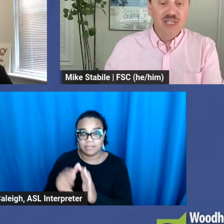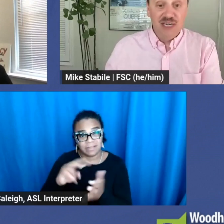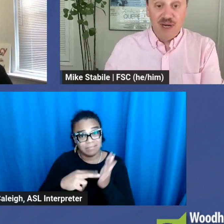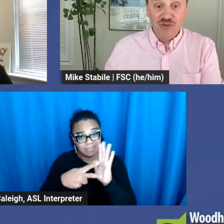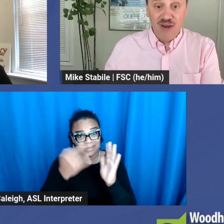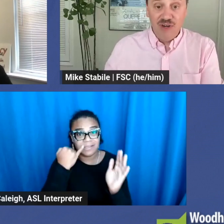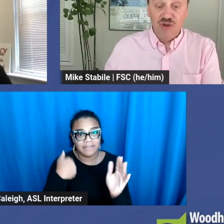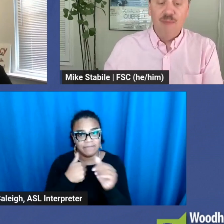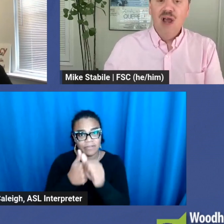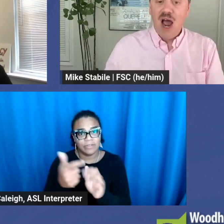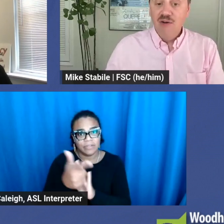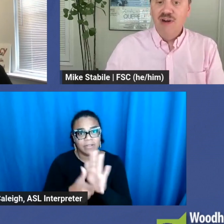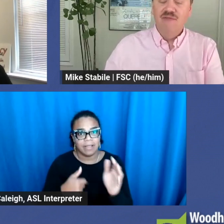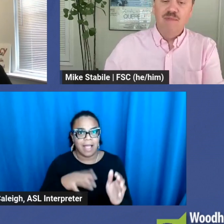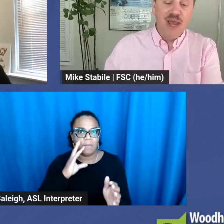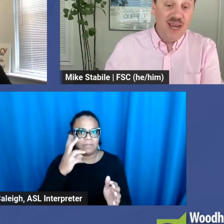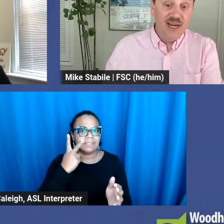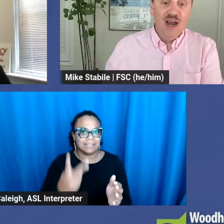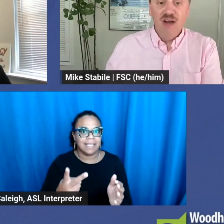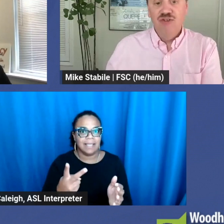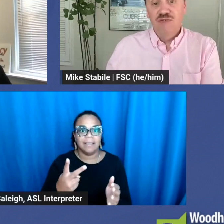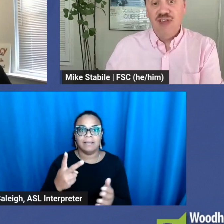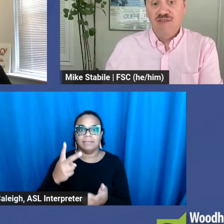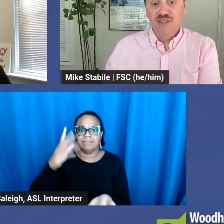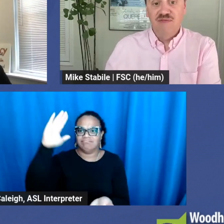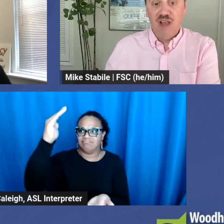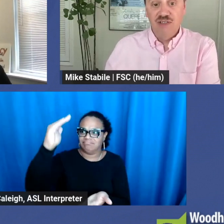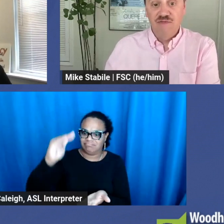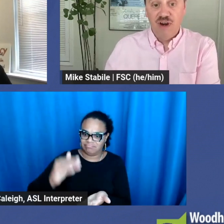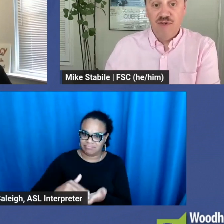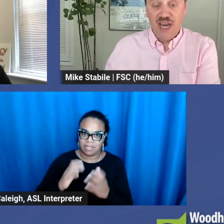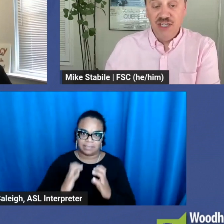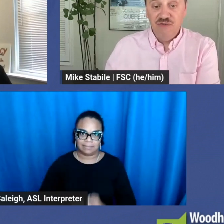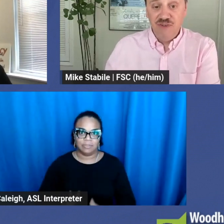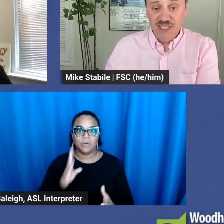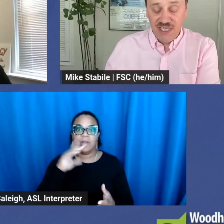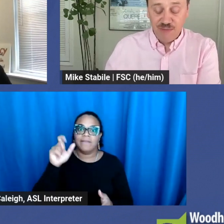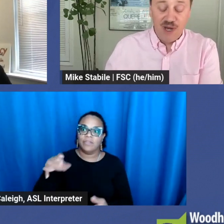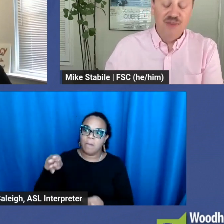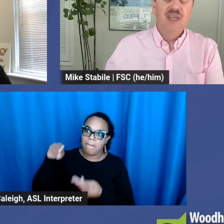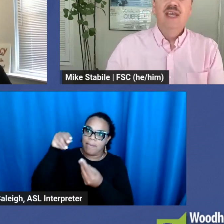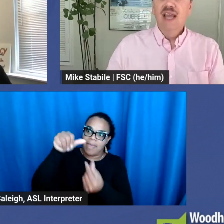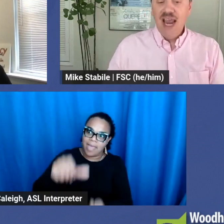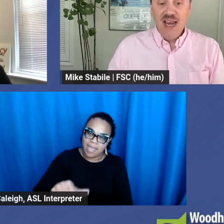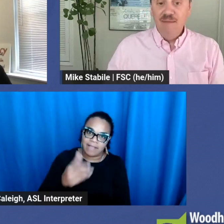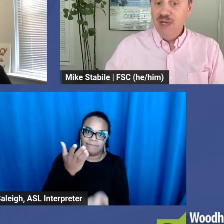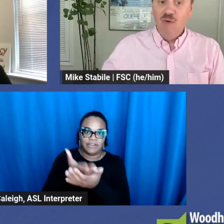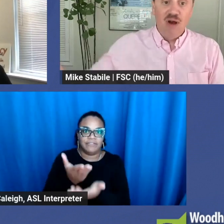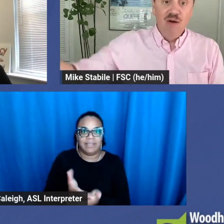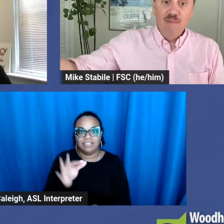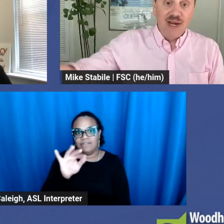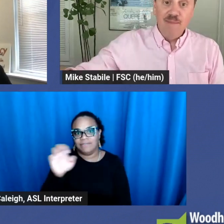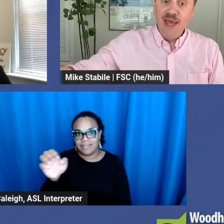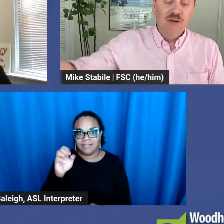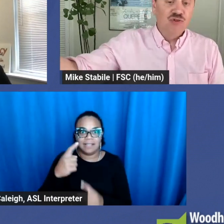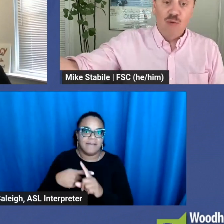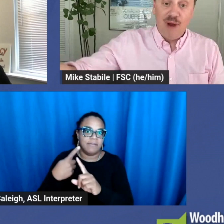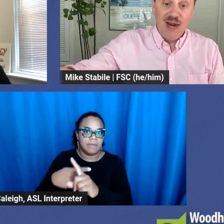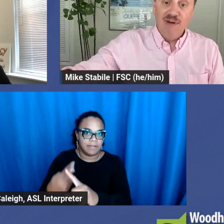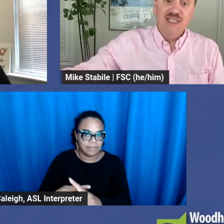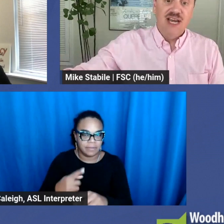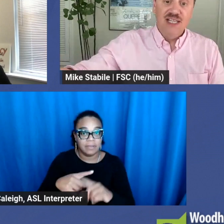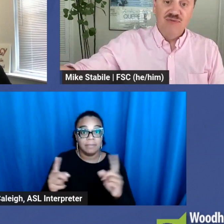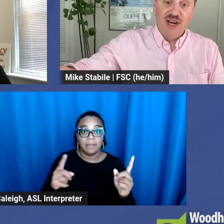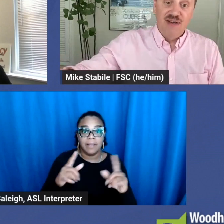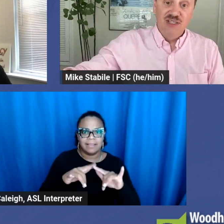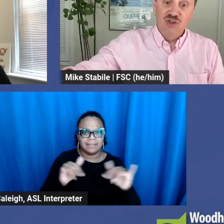I'm going to see my traffic drop. I'm going to have to pay hundreds of thousands of dollars in verification fees each month. And meanwhile, my competitors or